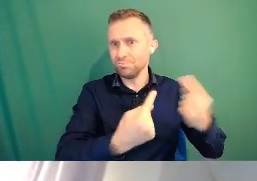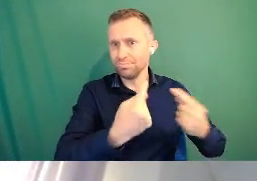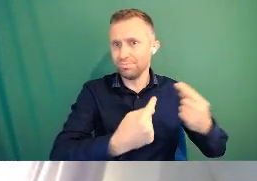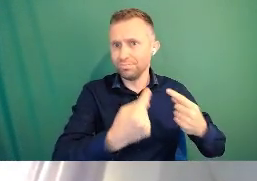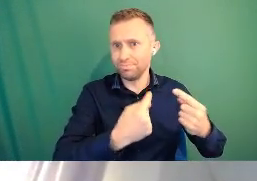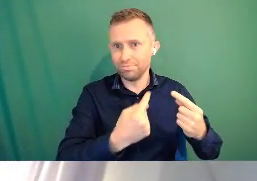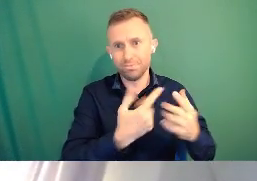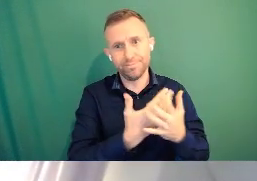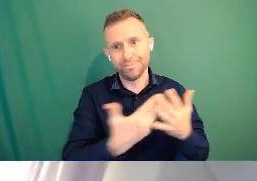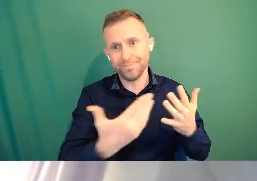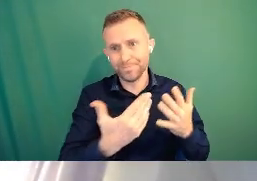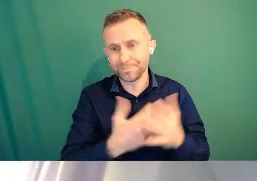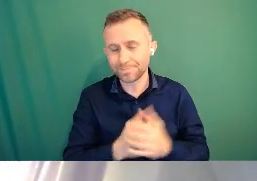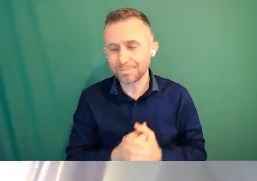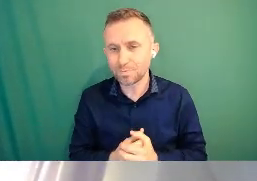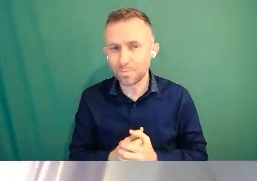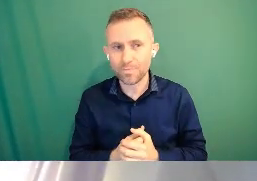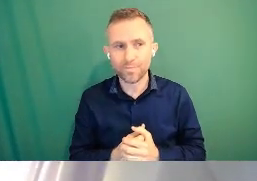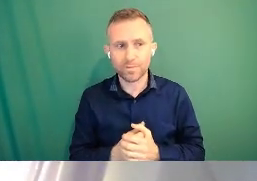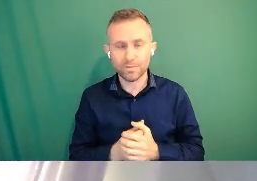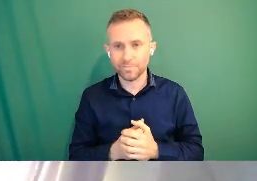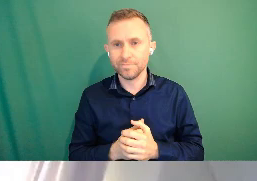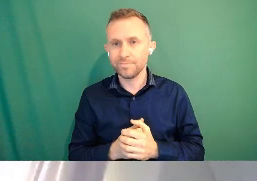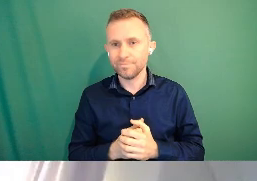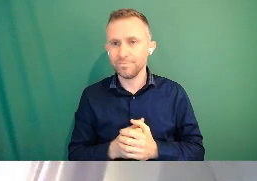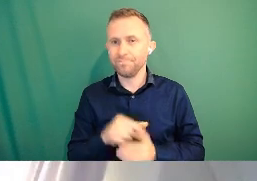of, under the protection of Cadw.